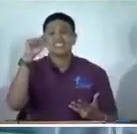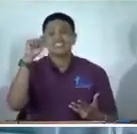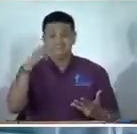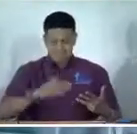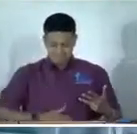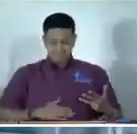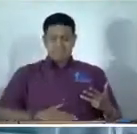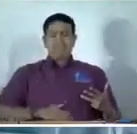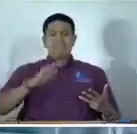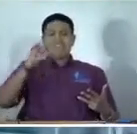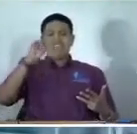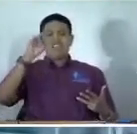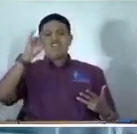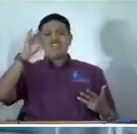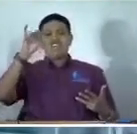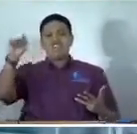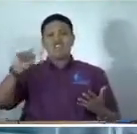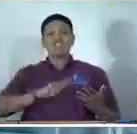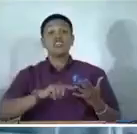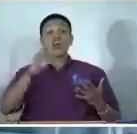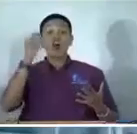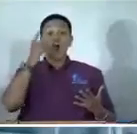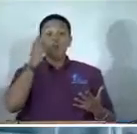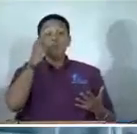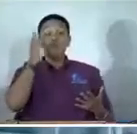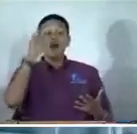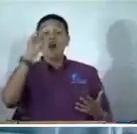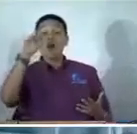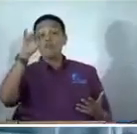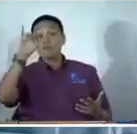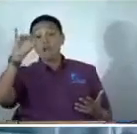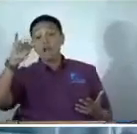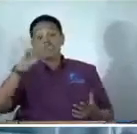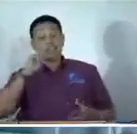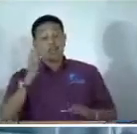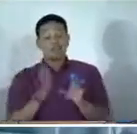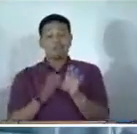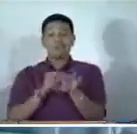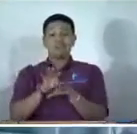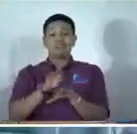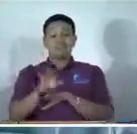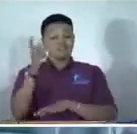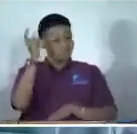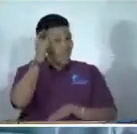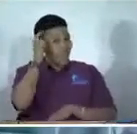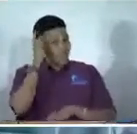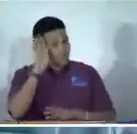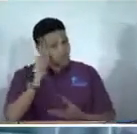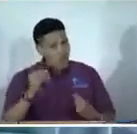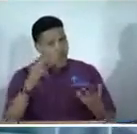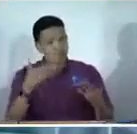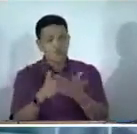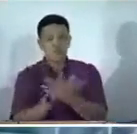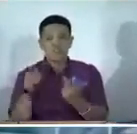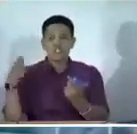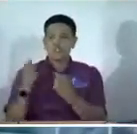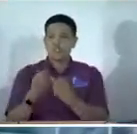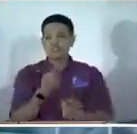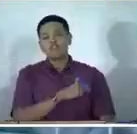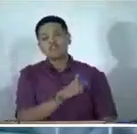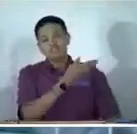gastroenterology, ophthalmology, and psychiatry will all now be offered in the new look Spanish Town Hospital, Madam Speaker.